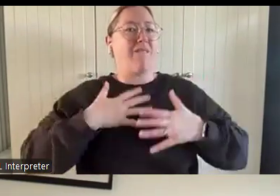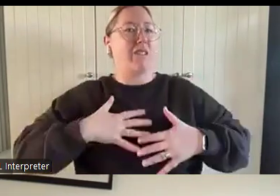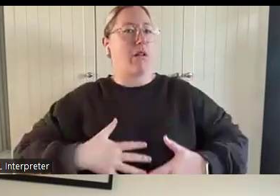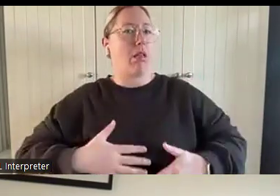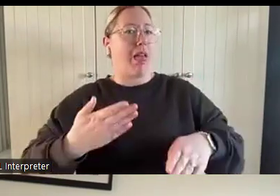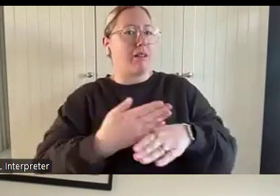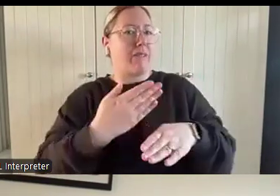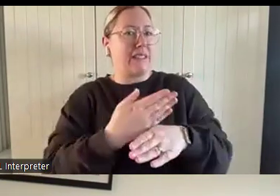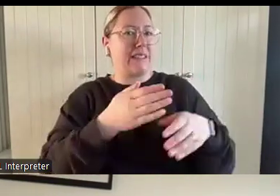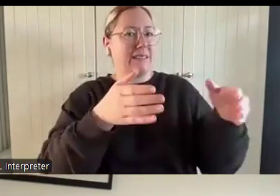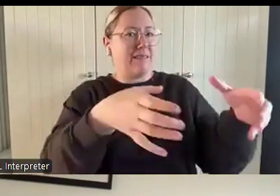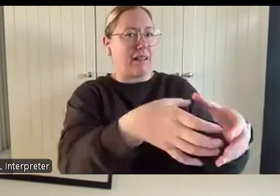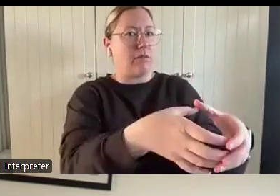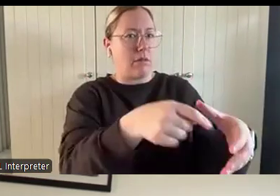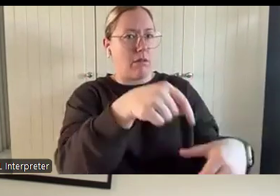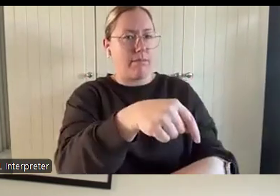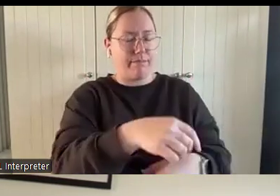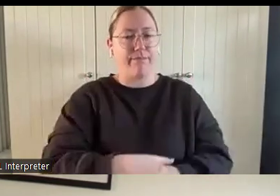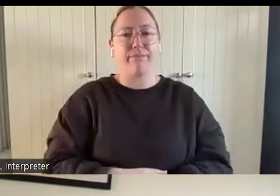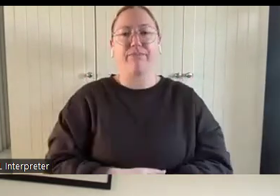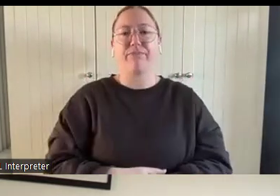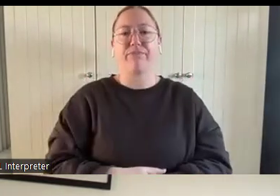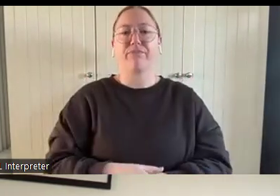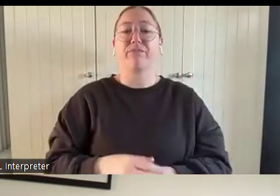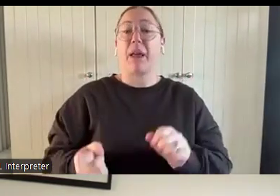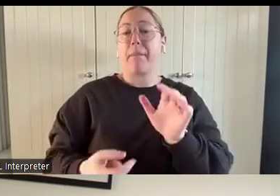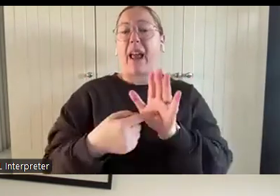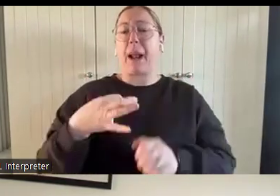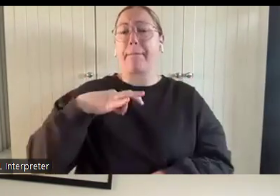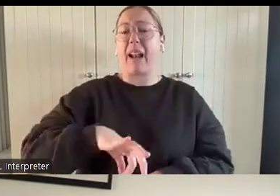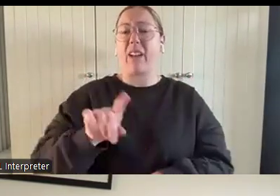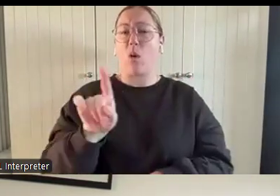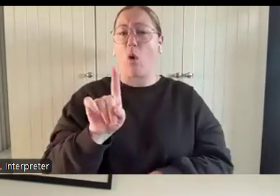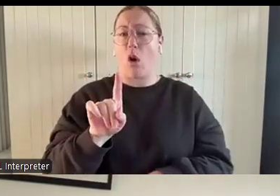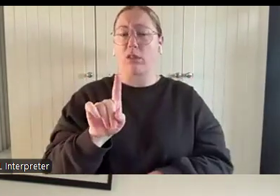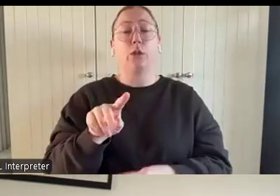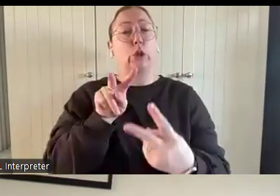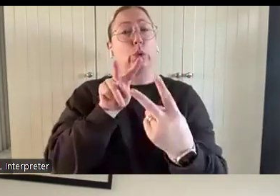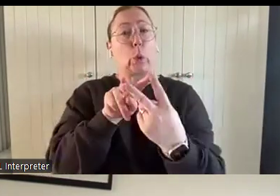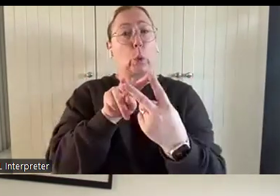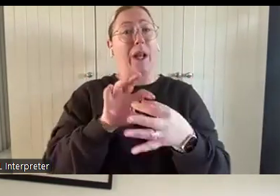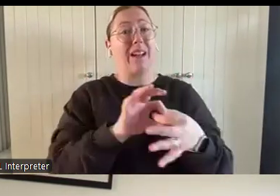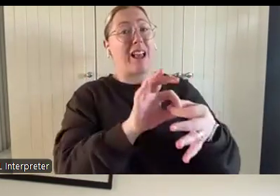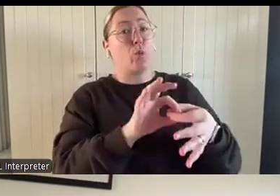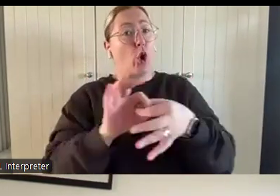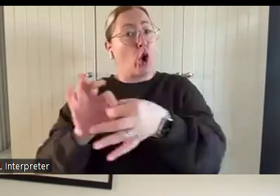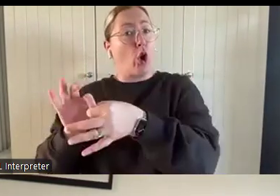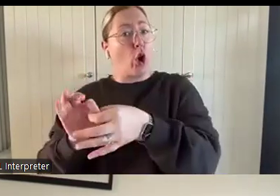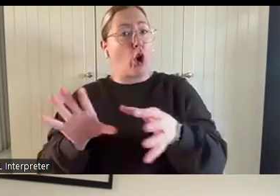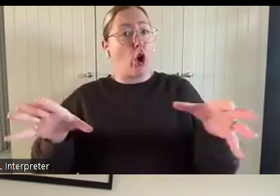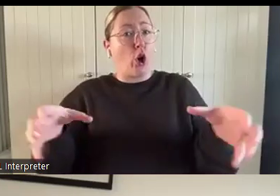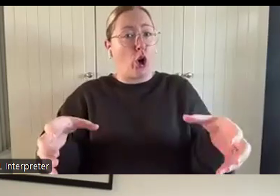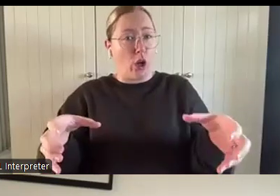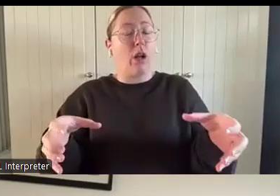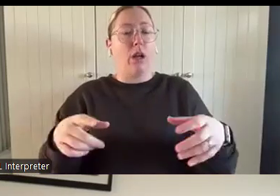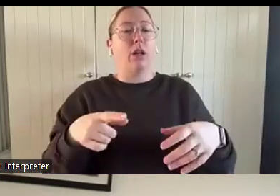benefits of Include to Improve is that we created two networks for the programme. we have a strategic partner network,